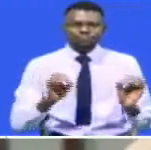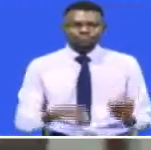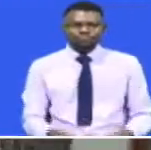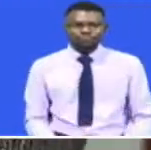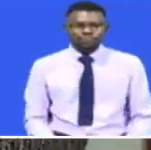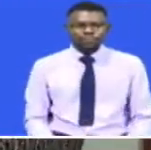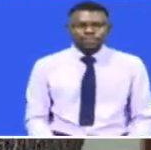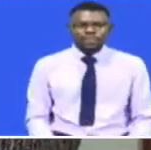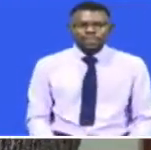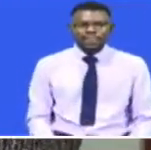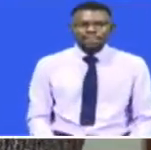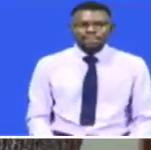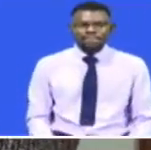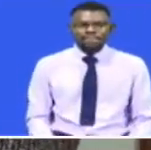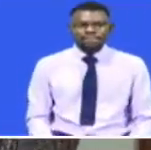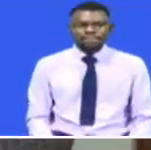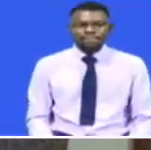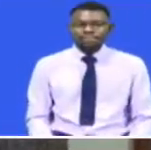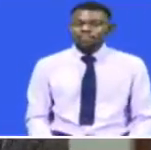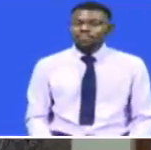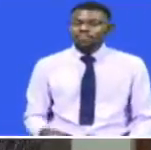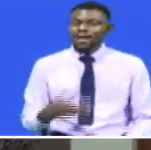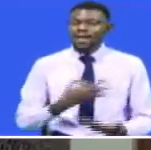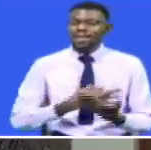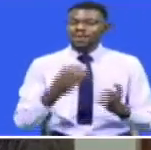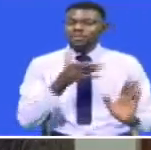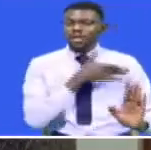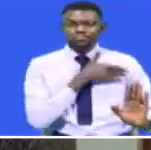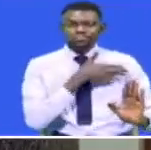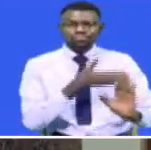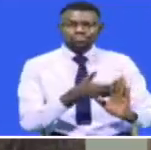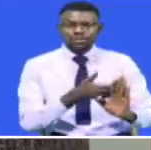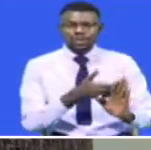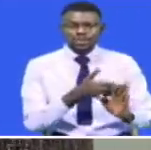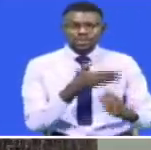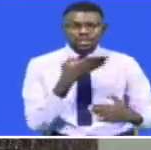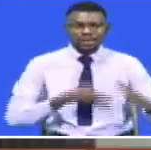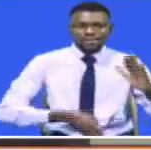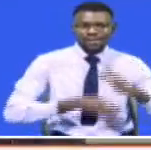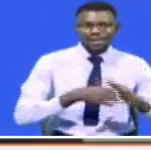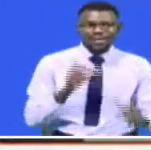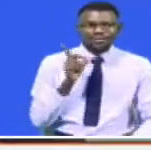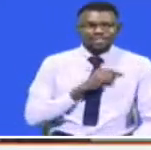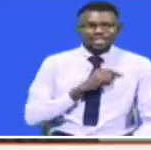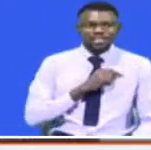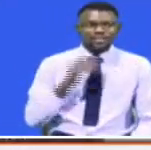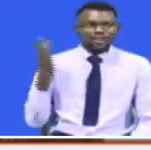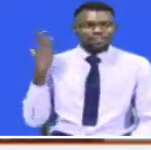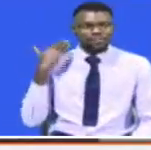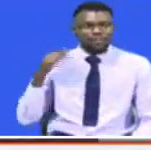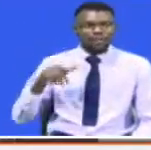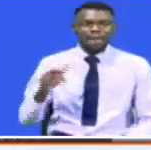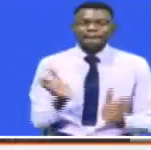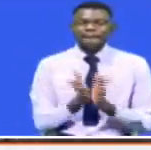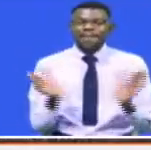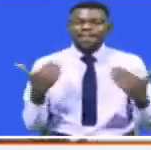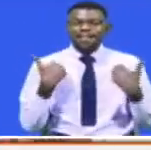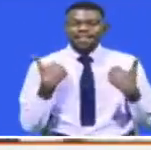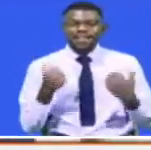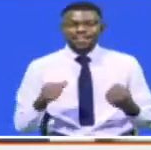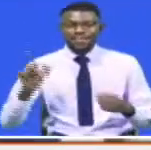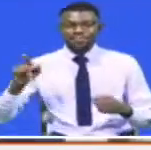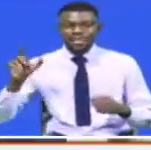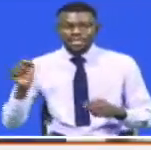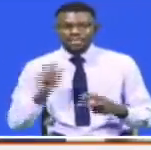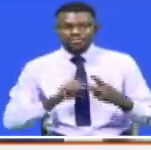Do solemnly swear that 3 weeks after being sacked from office, former public health PS Josephine Moreau,